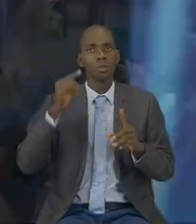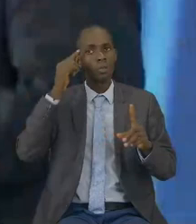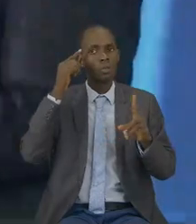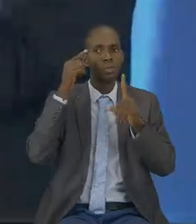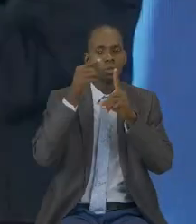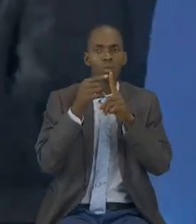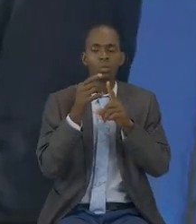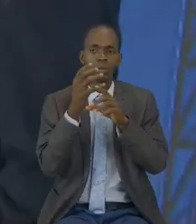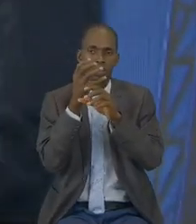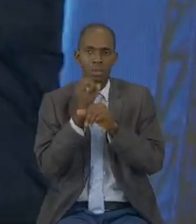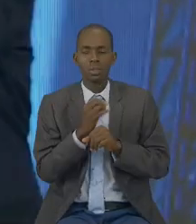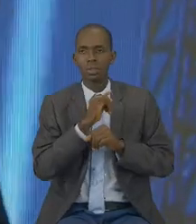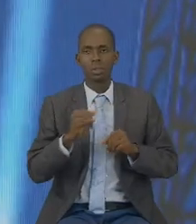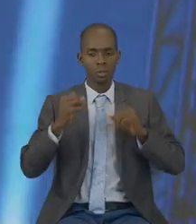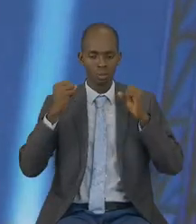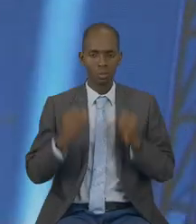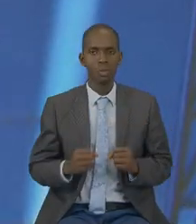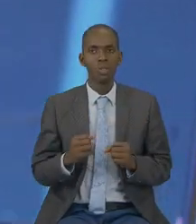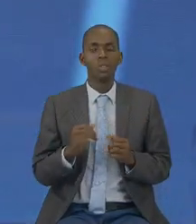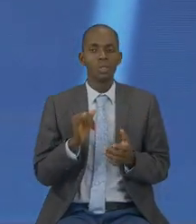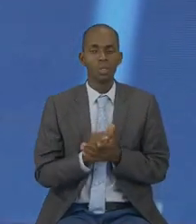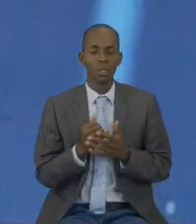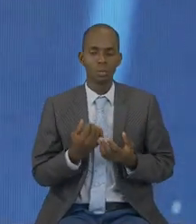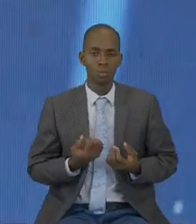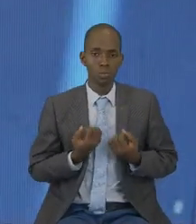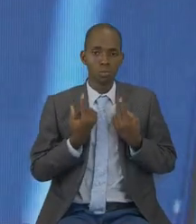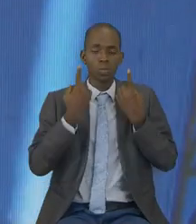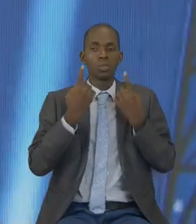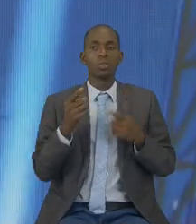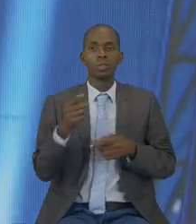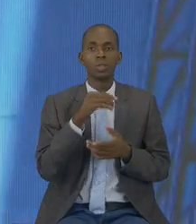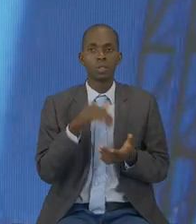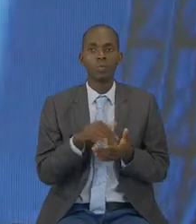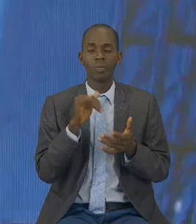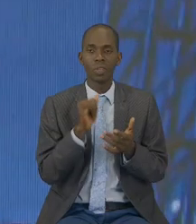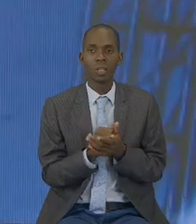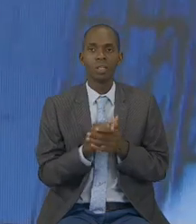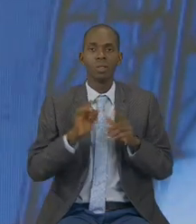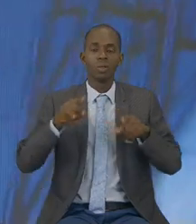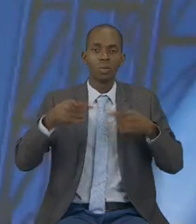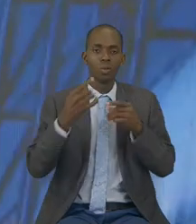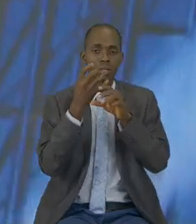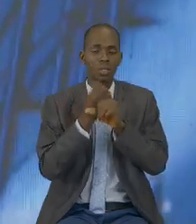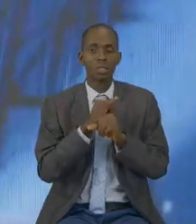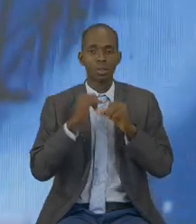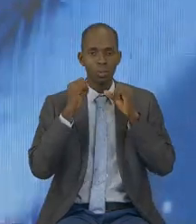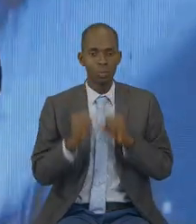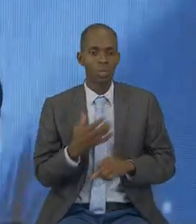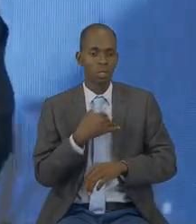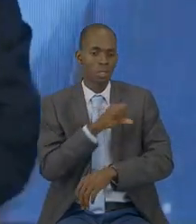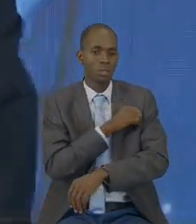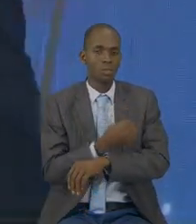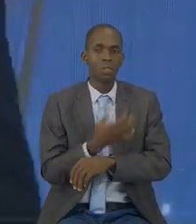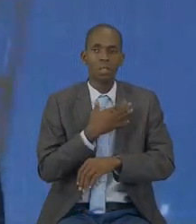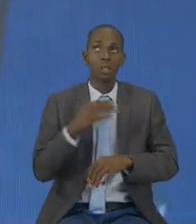is awakened by the Lord again, that go-getting power and strength and